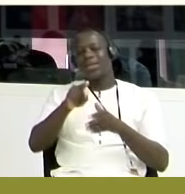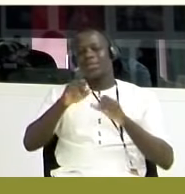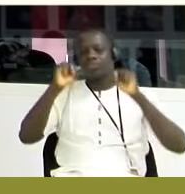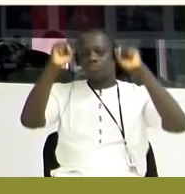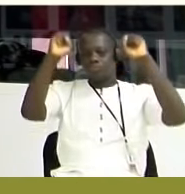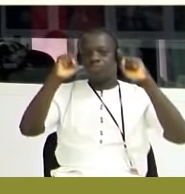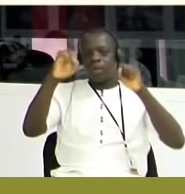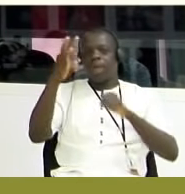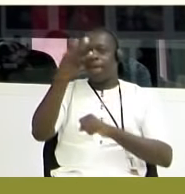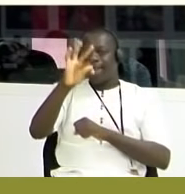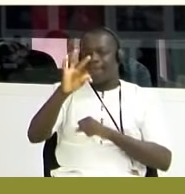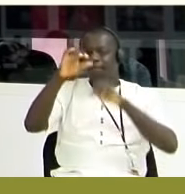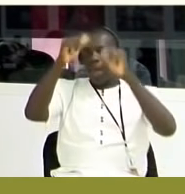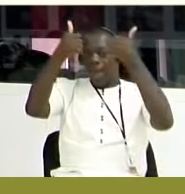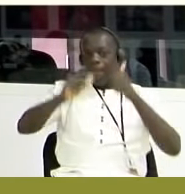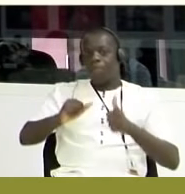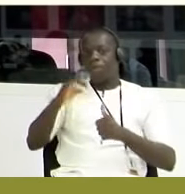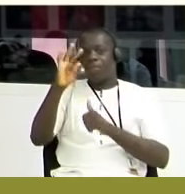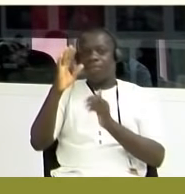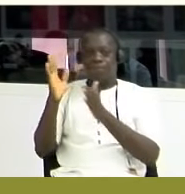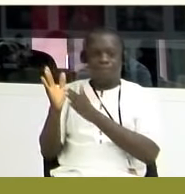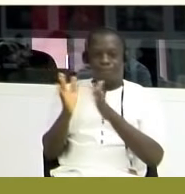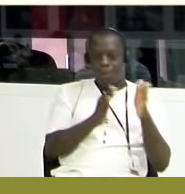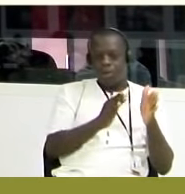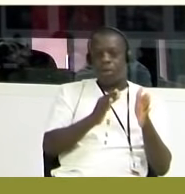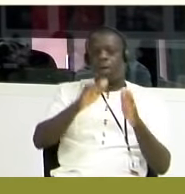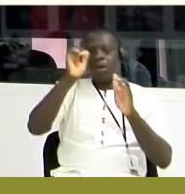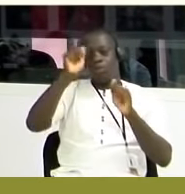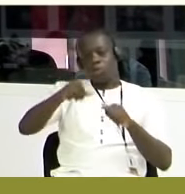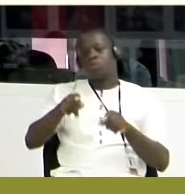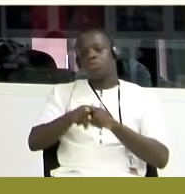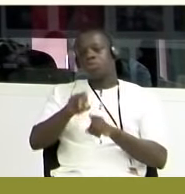be illegal because there was no permit.